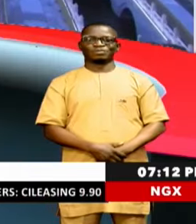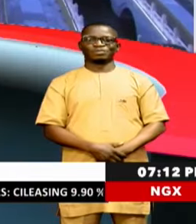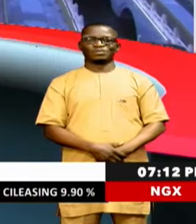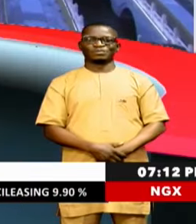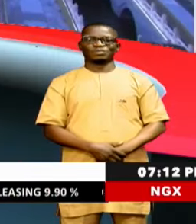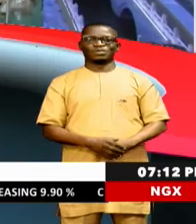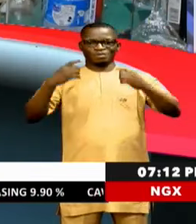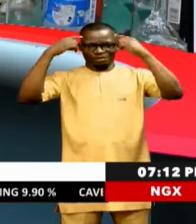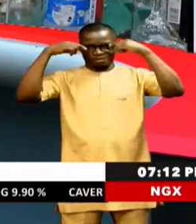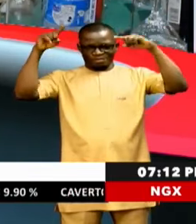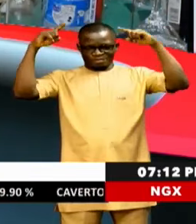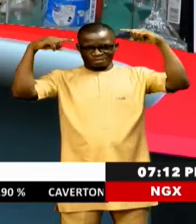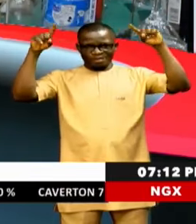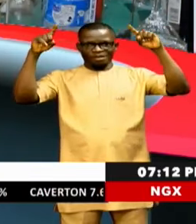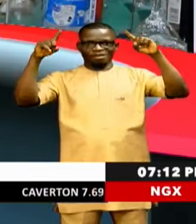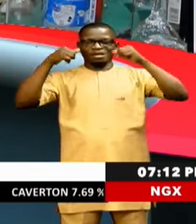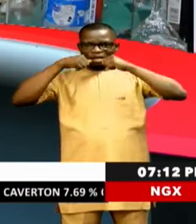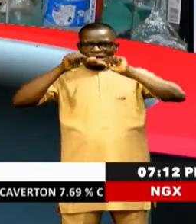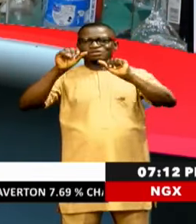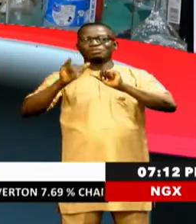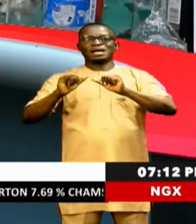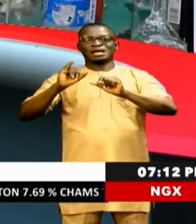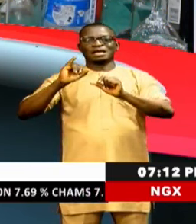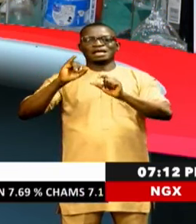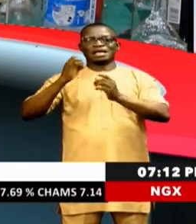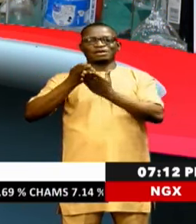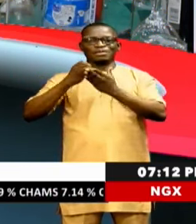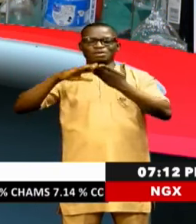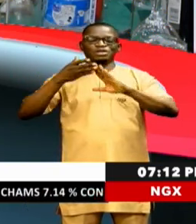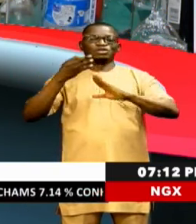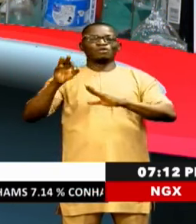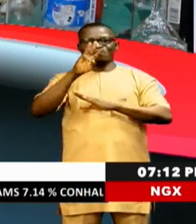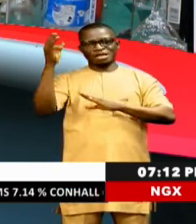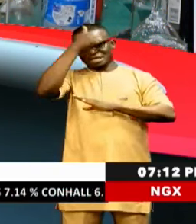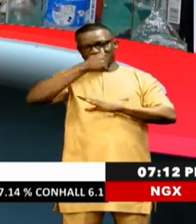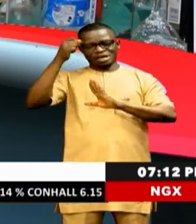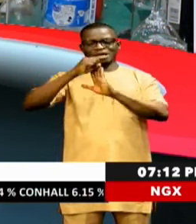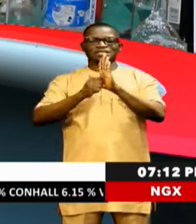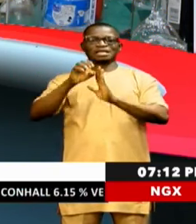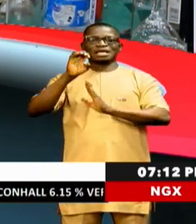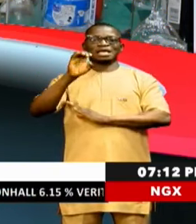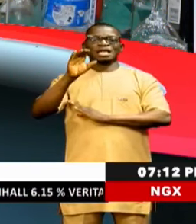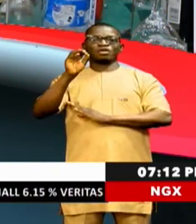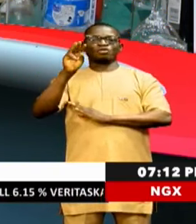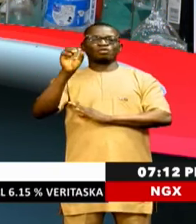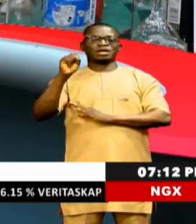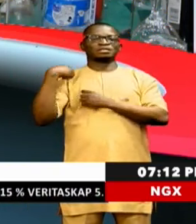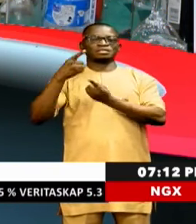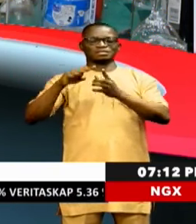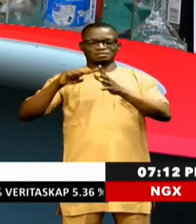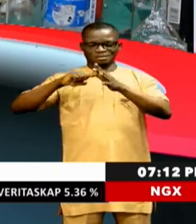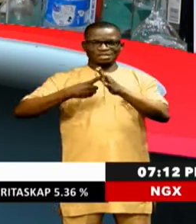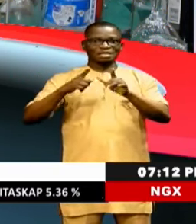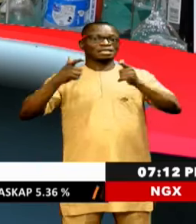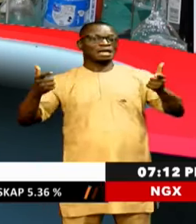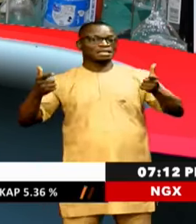The success is recorded by the Economic Community of West African States, ECOWAS, since inception, largely because